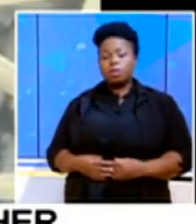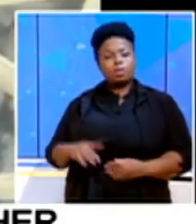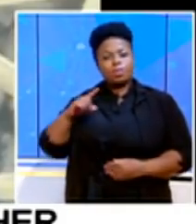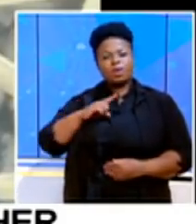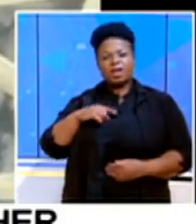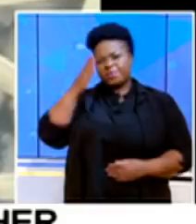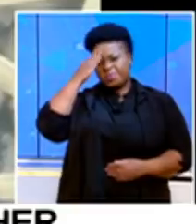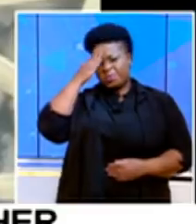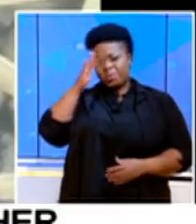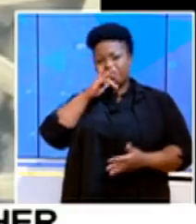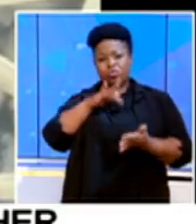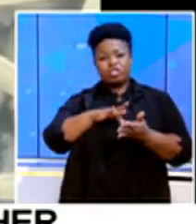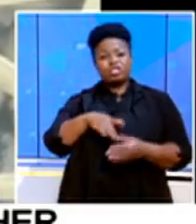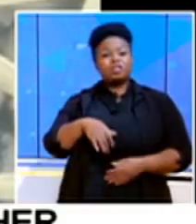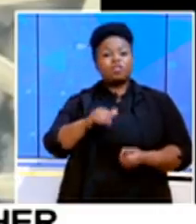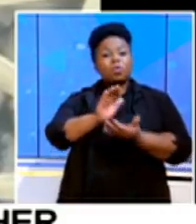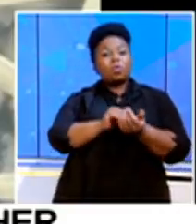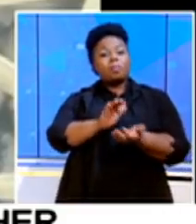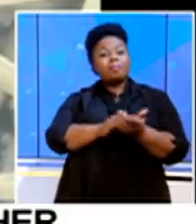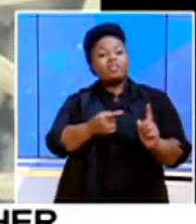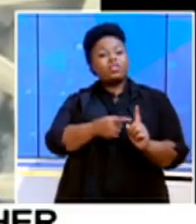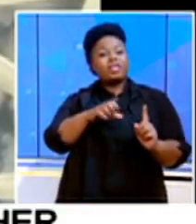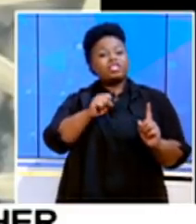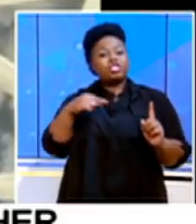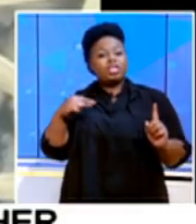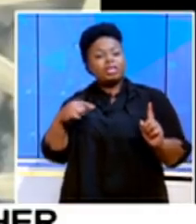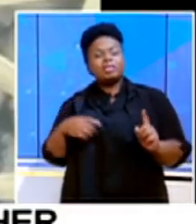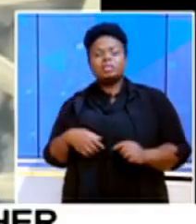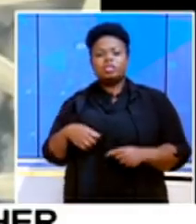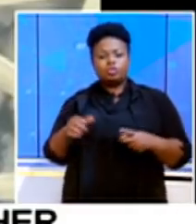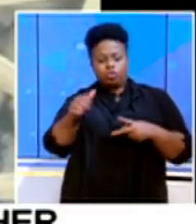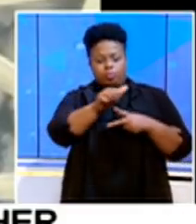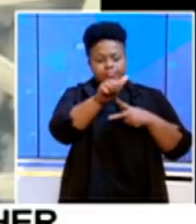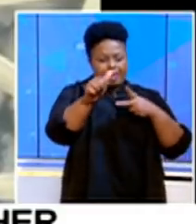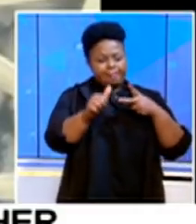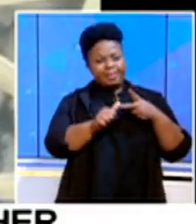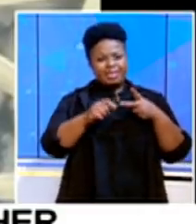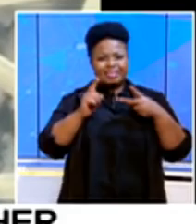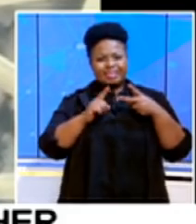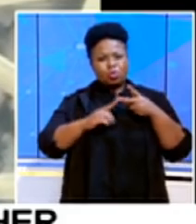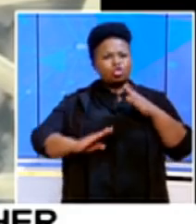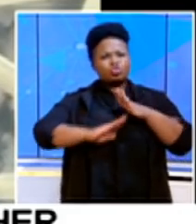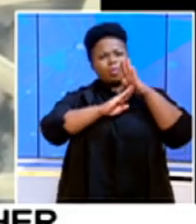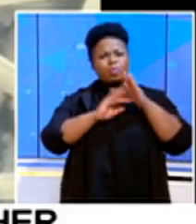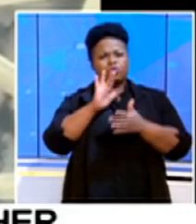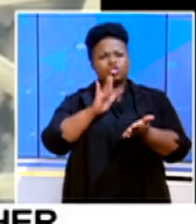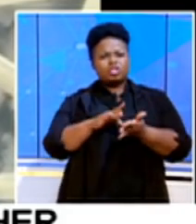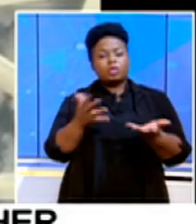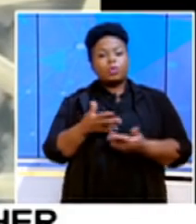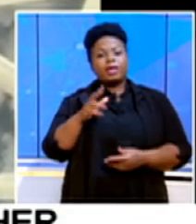that the position of the Secretary-General is the second most prominent position in the African National